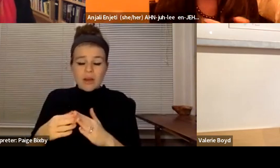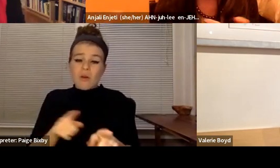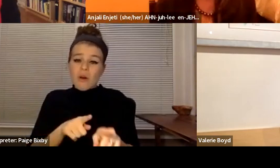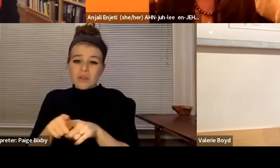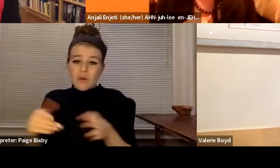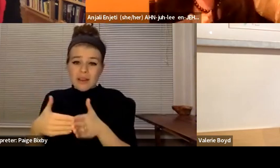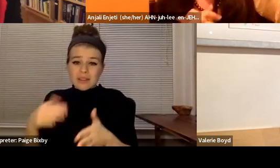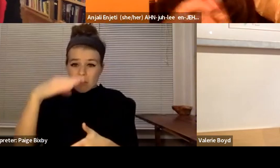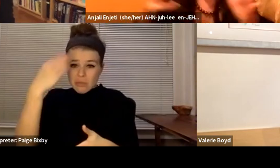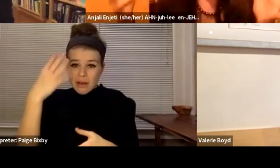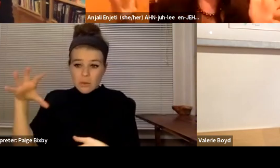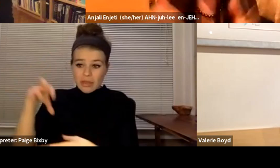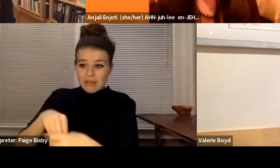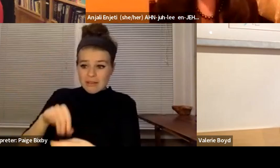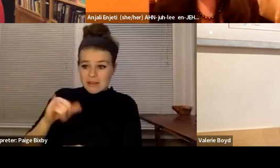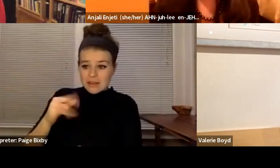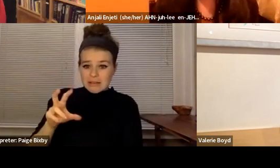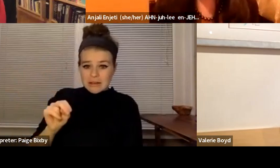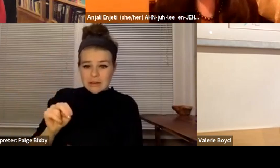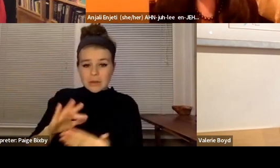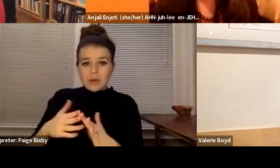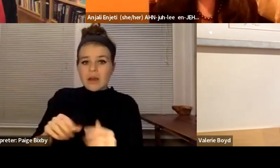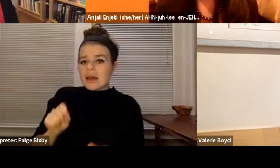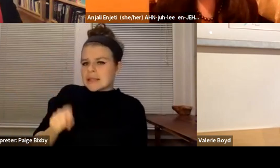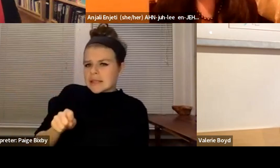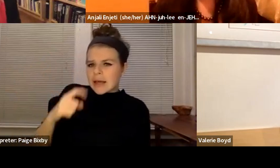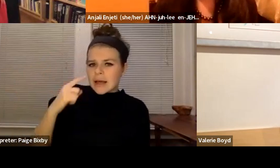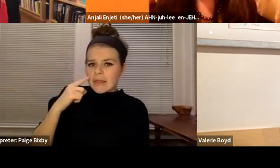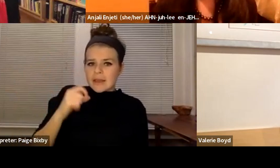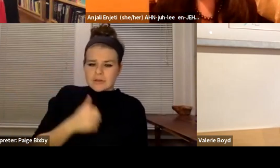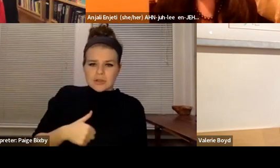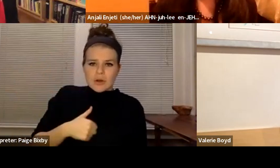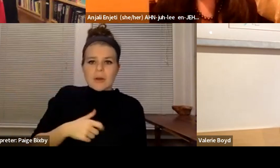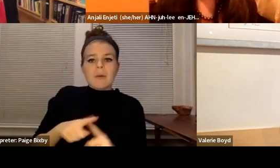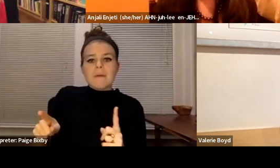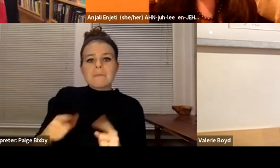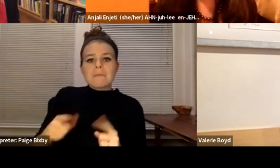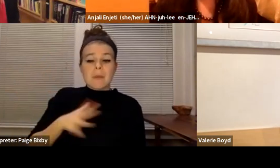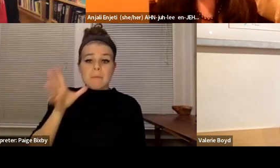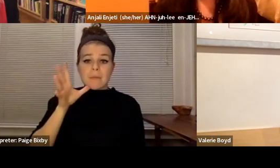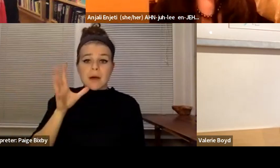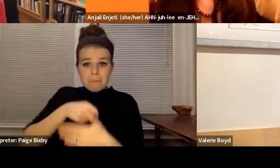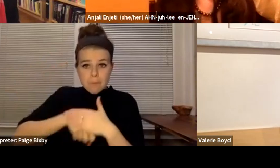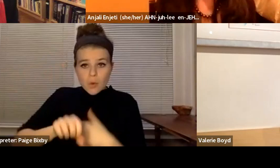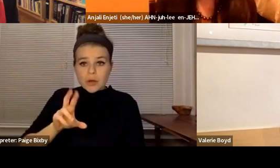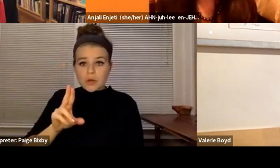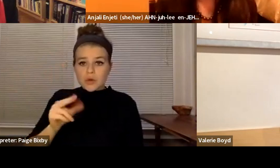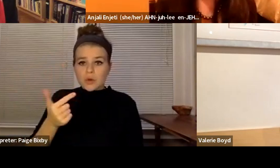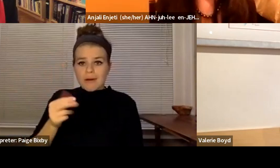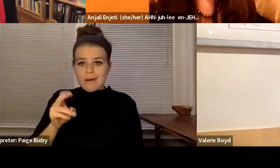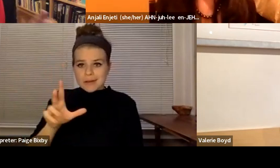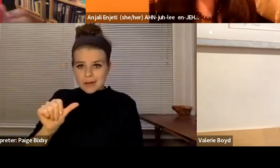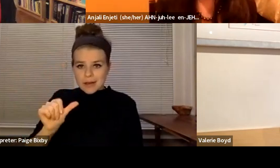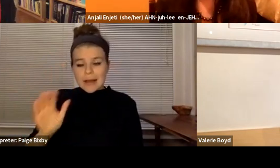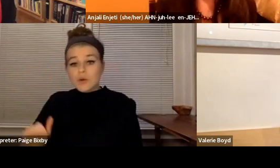Indian community. I think also for me, because I hadn't been to, my mother was born in Uganda and grew up in Kenya, yes. And I